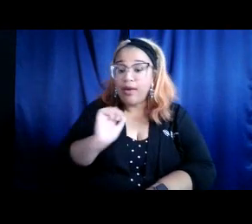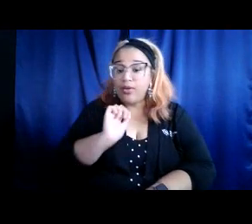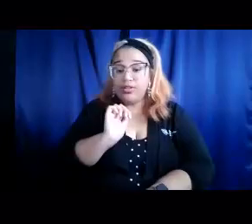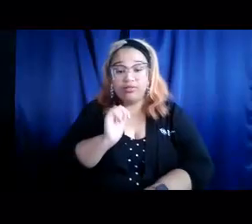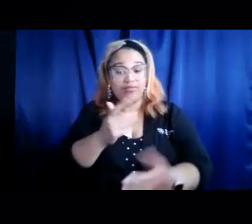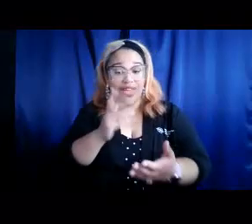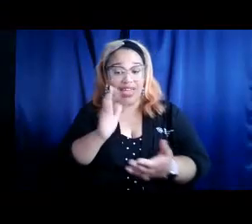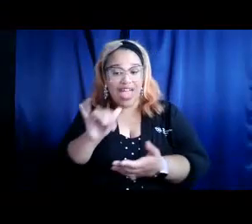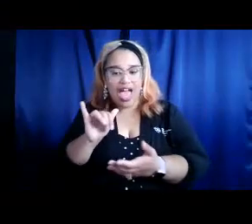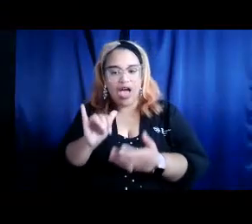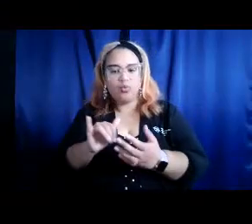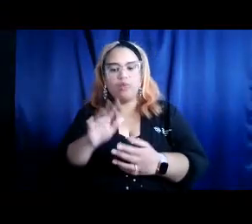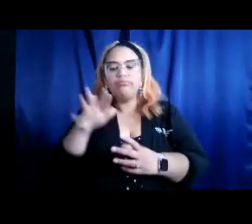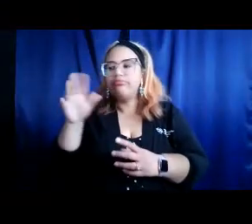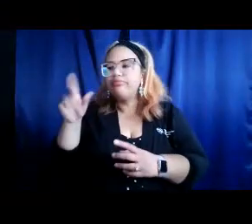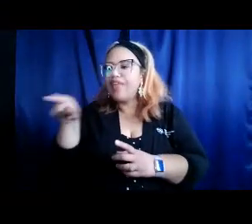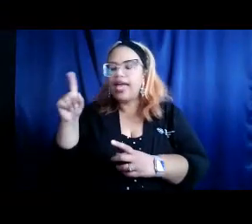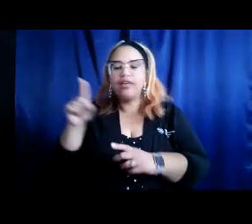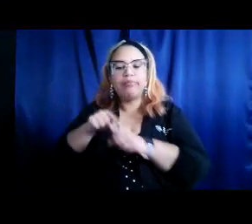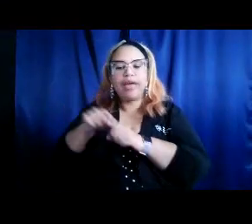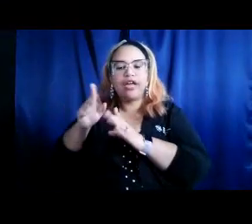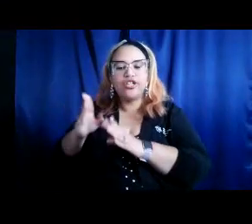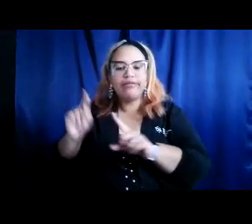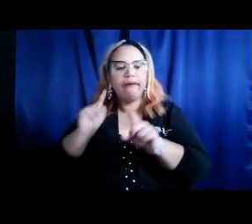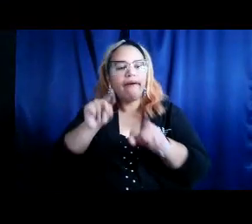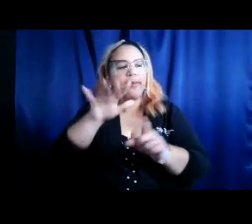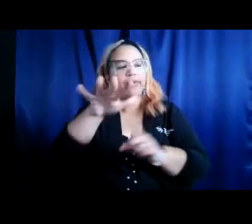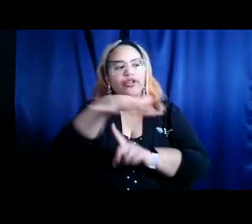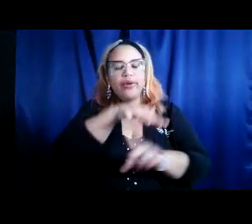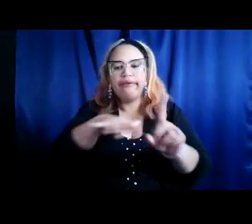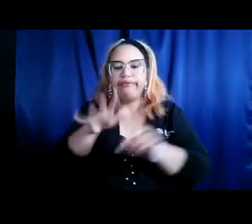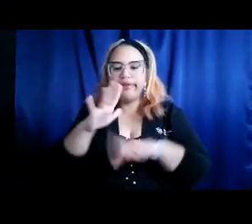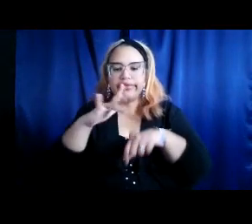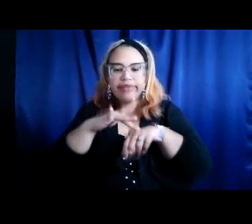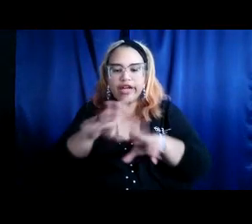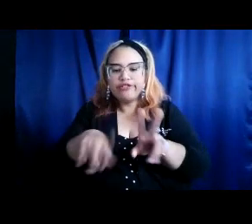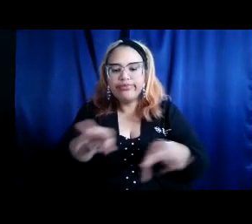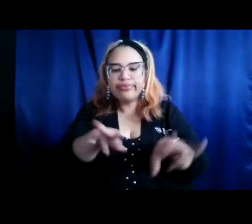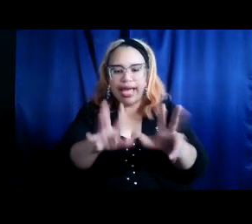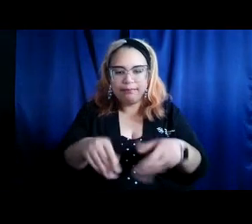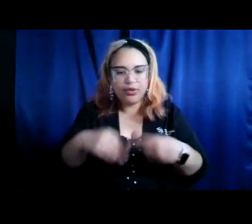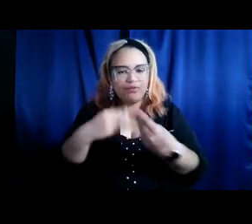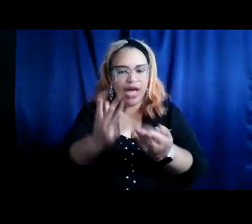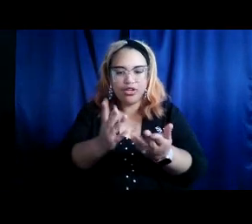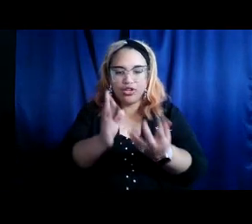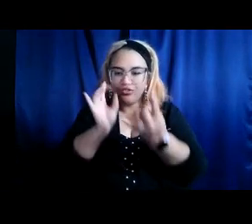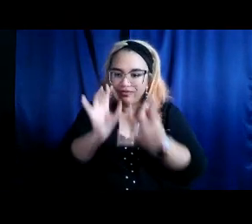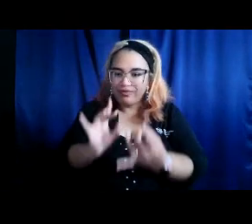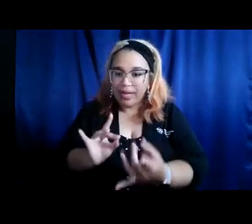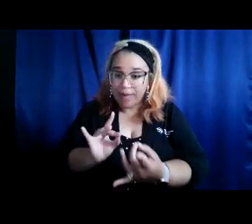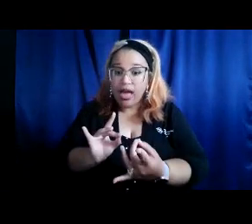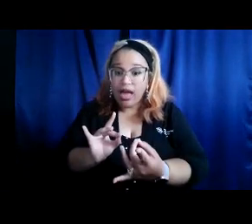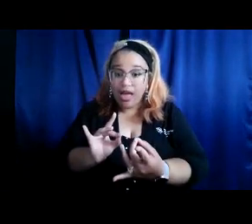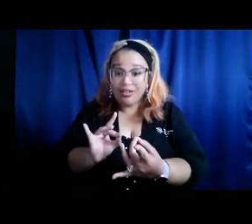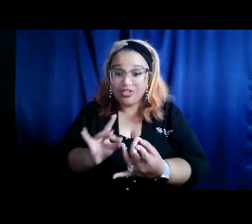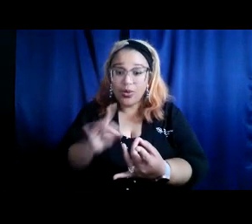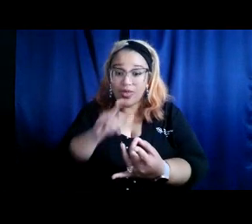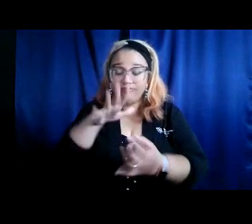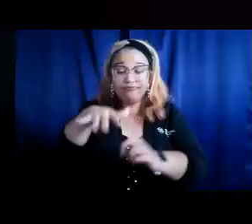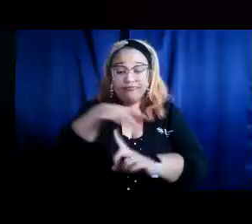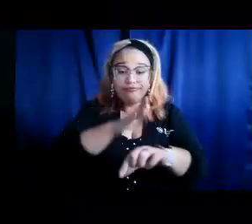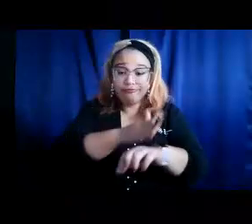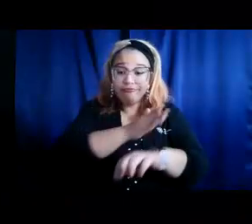ood.ohio.gov and navigating to the For Employers page. A link is being shared into the chat. And best of all,